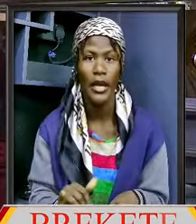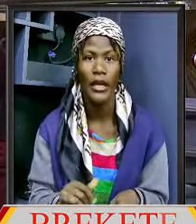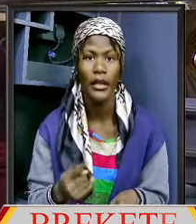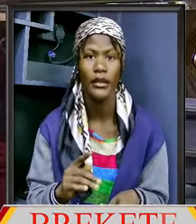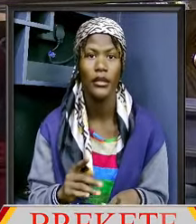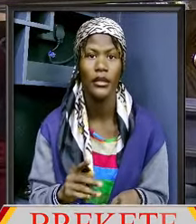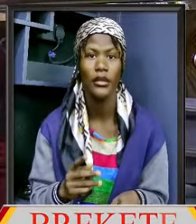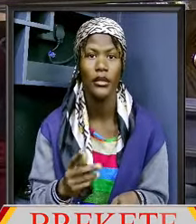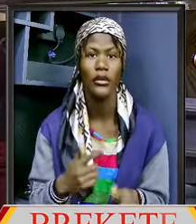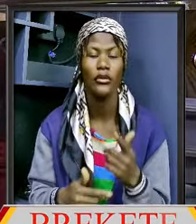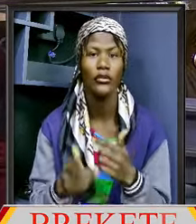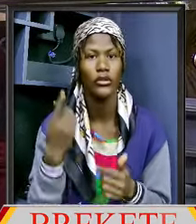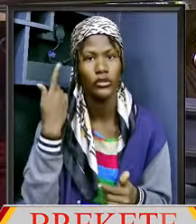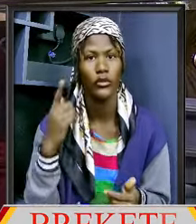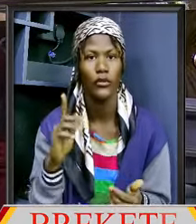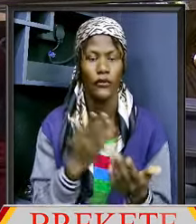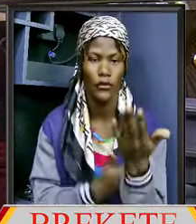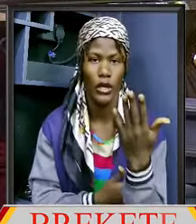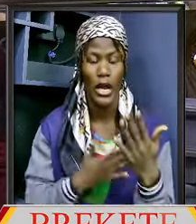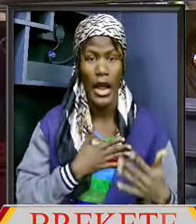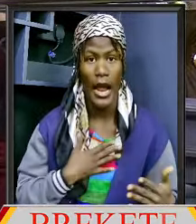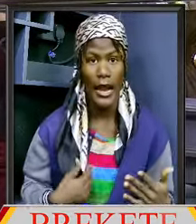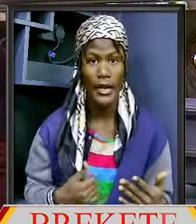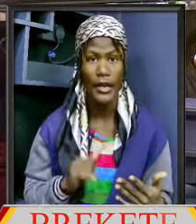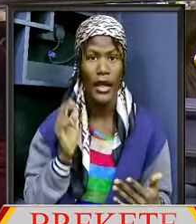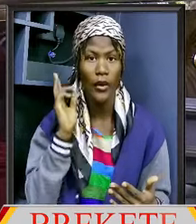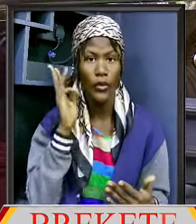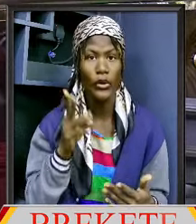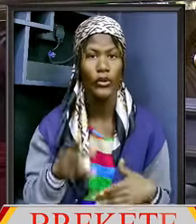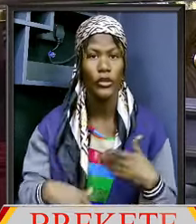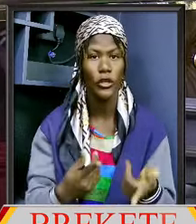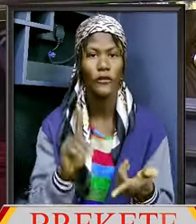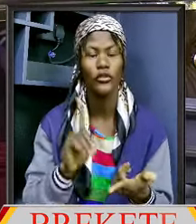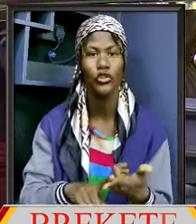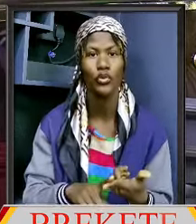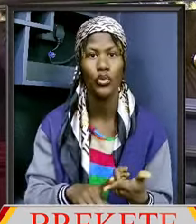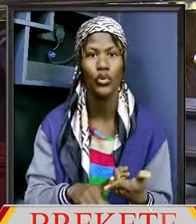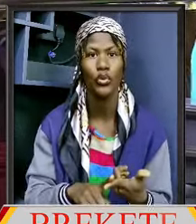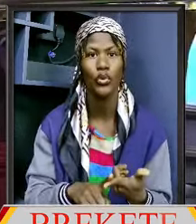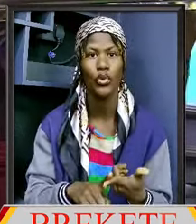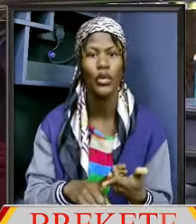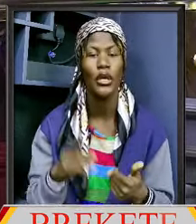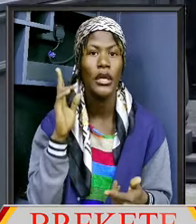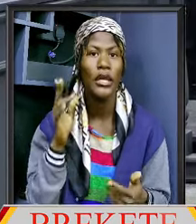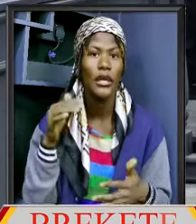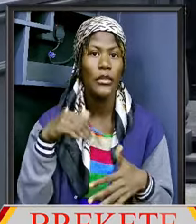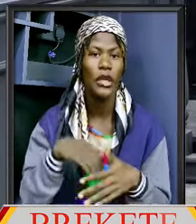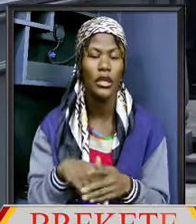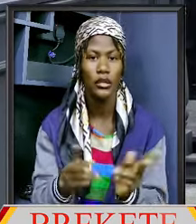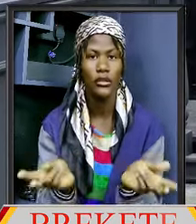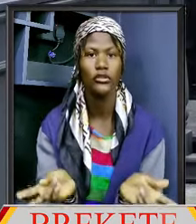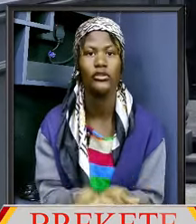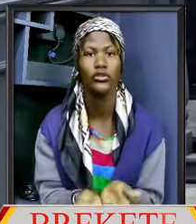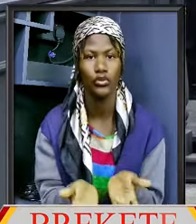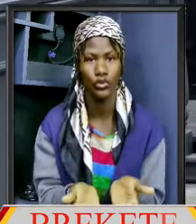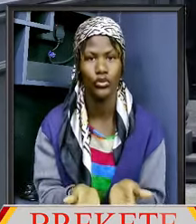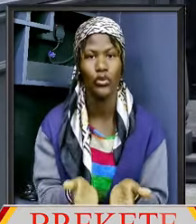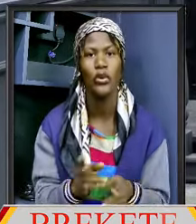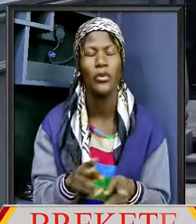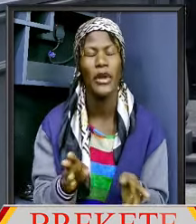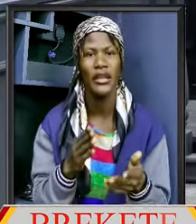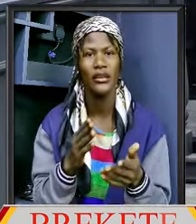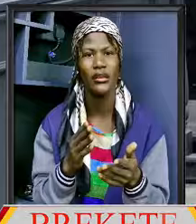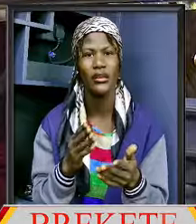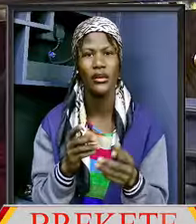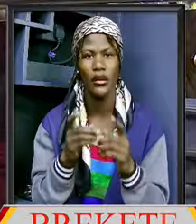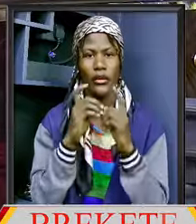go present him to him for this studio by the grace of God. Gift here. Thank you. 2 weeks. Thank you. Thanks. Tell